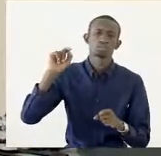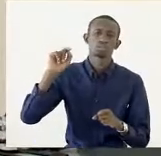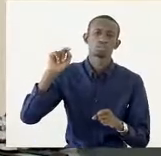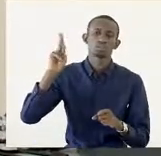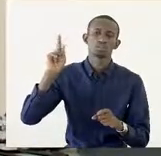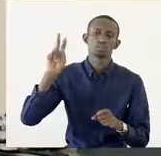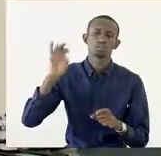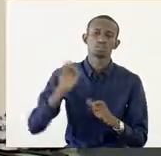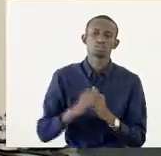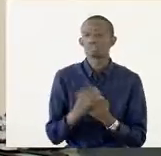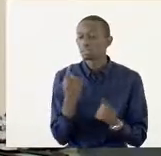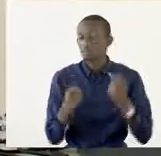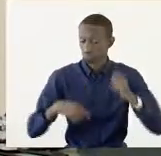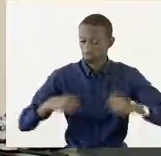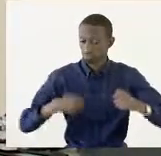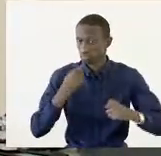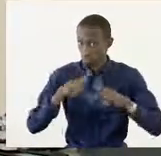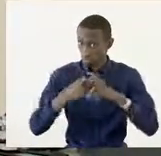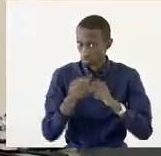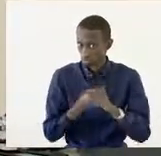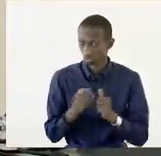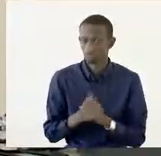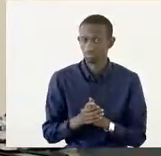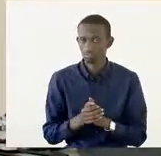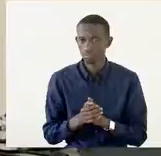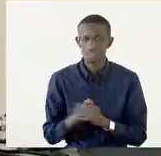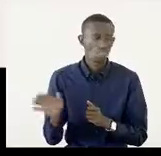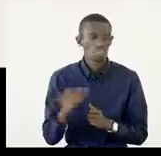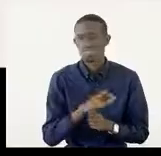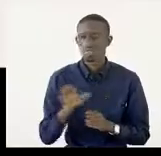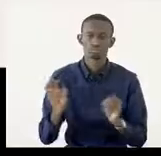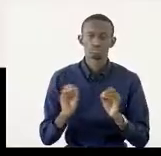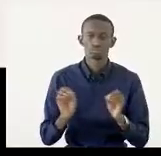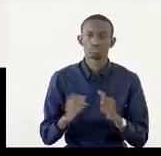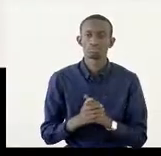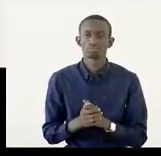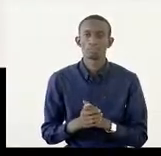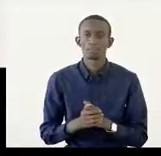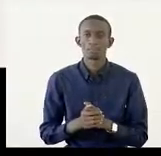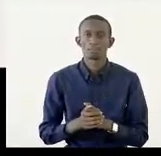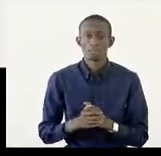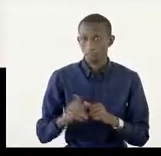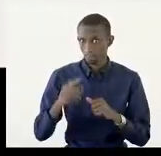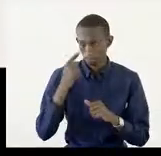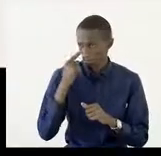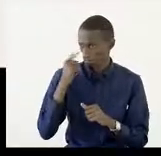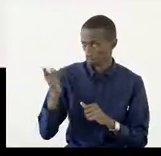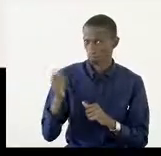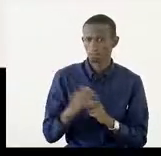have to start with, without going here and there, we are going to look